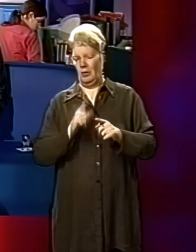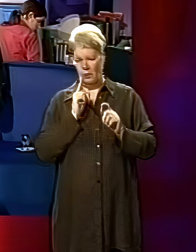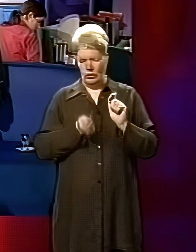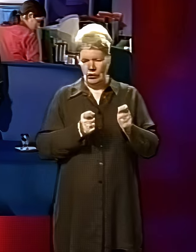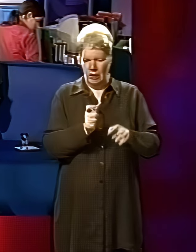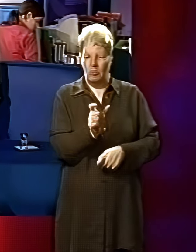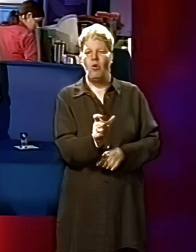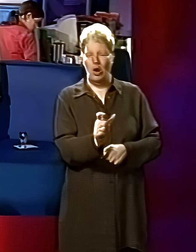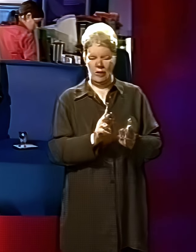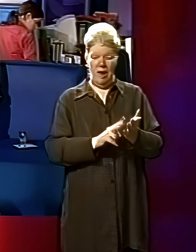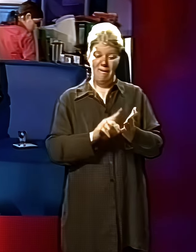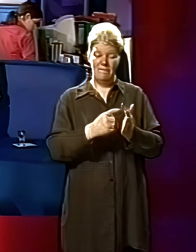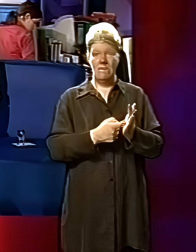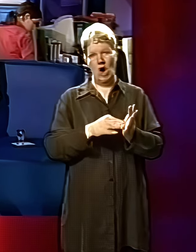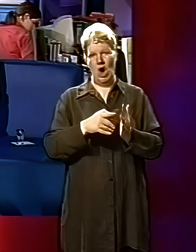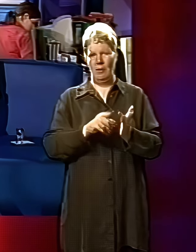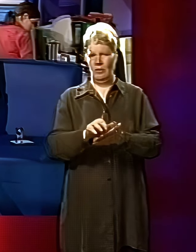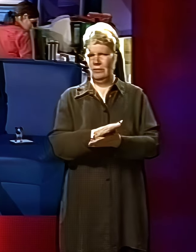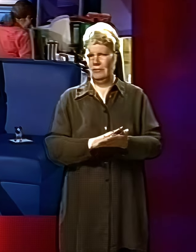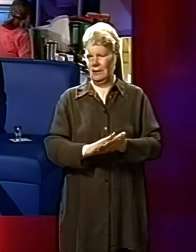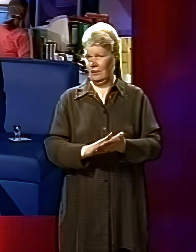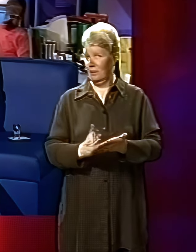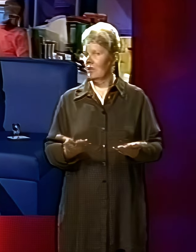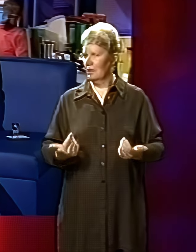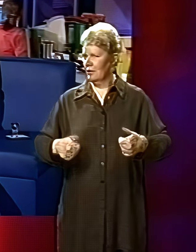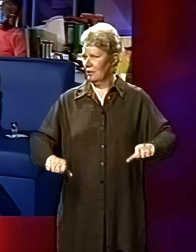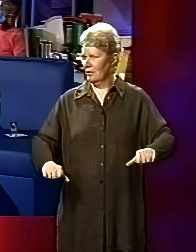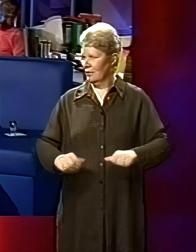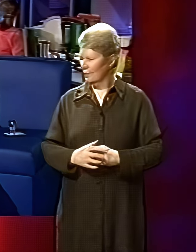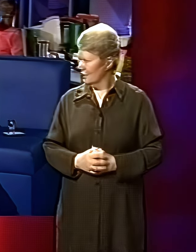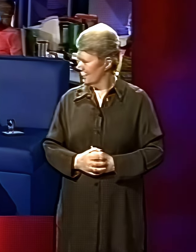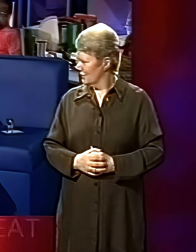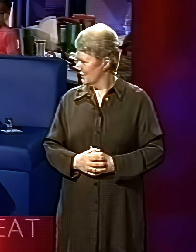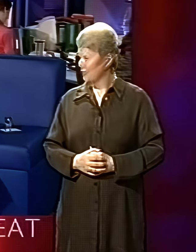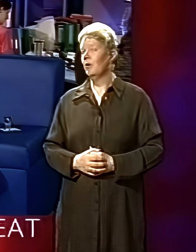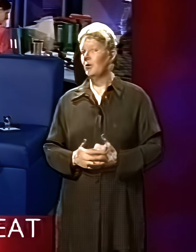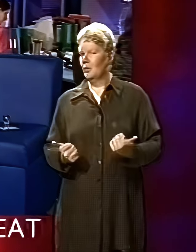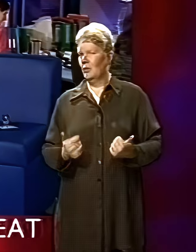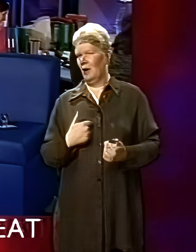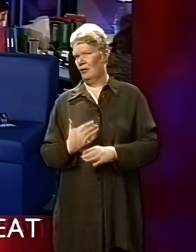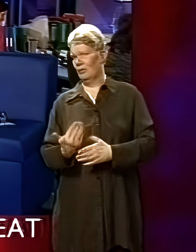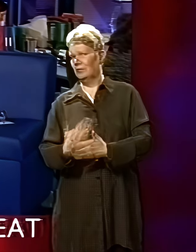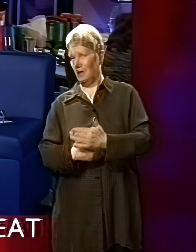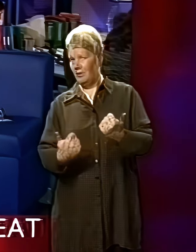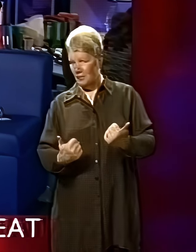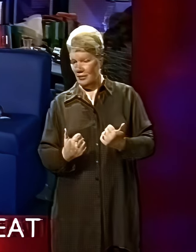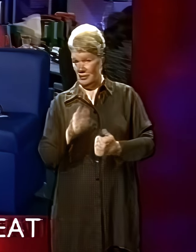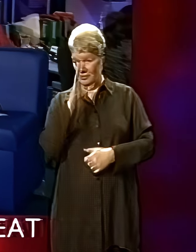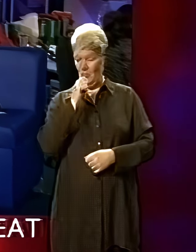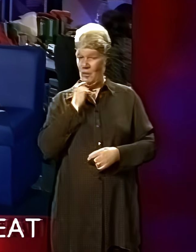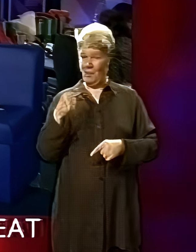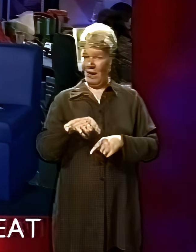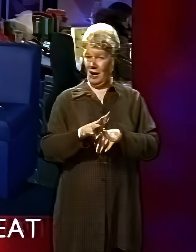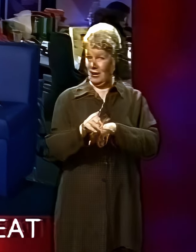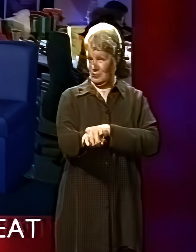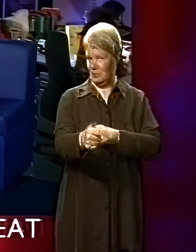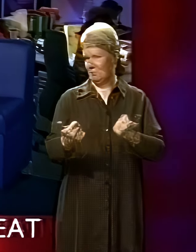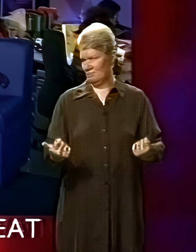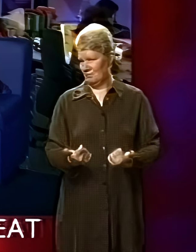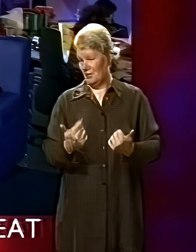definition of vermin. Yeah. So, David Attenborough, your job is safe. We're back next Tuesday at 7. EastEnders is coming